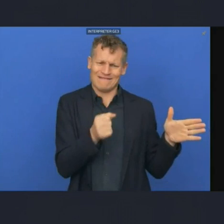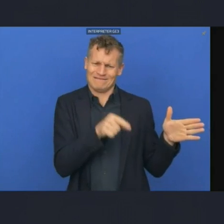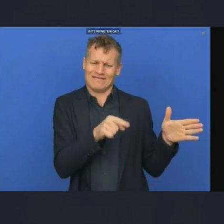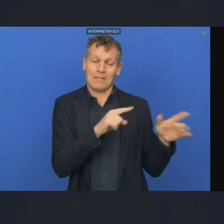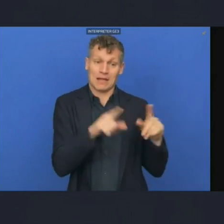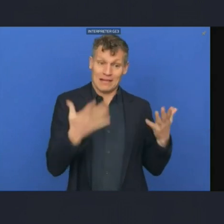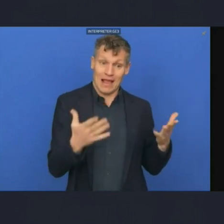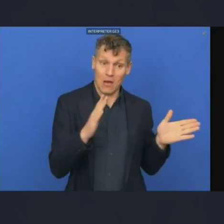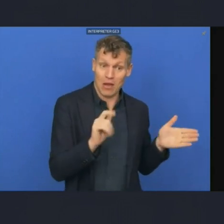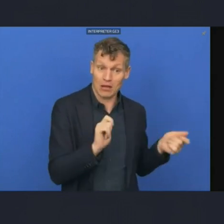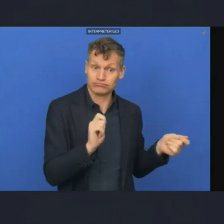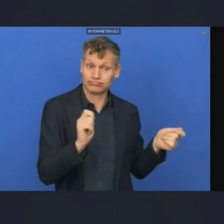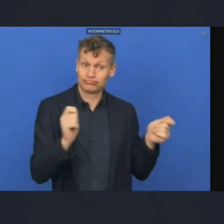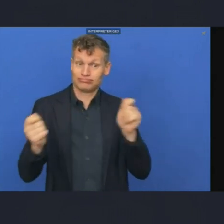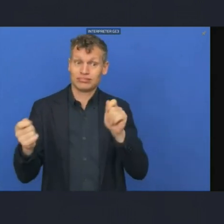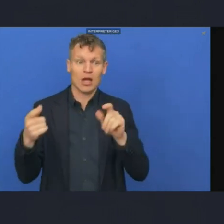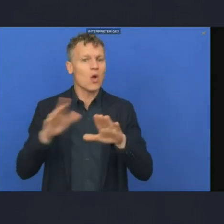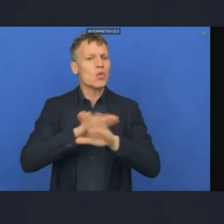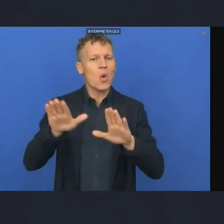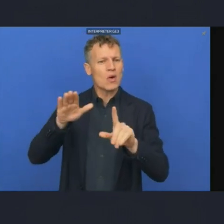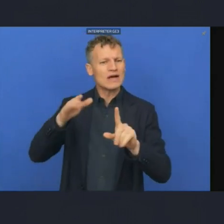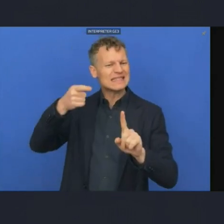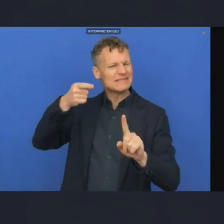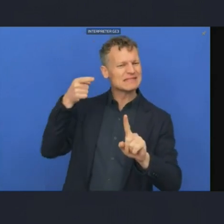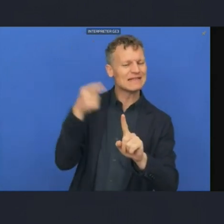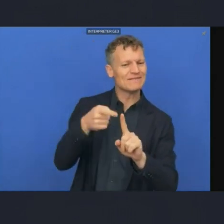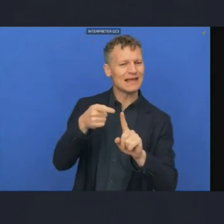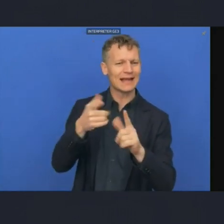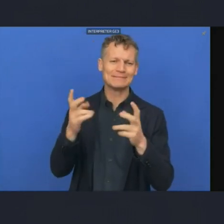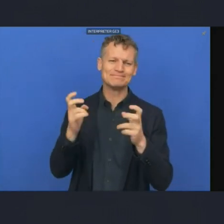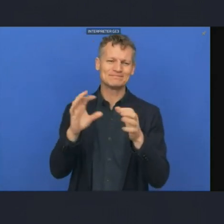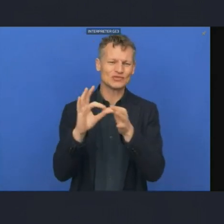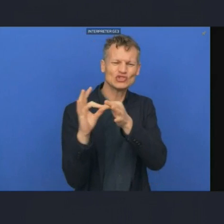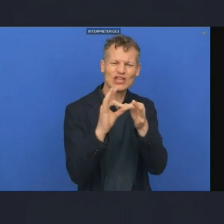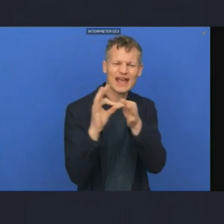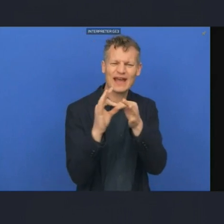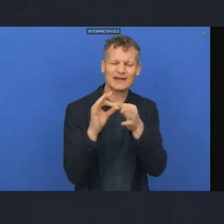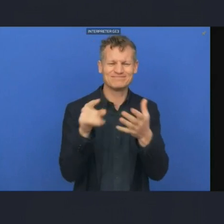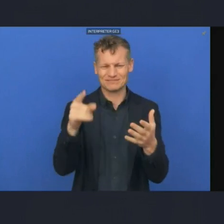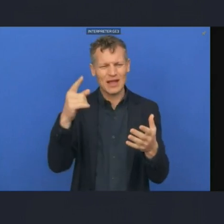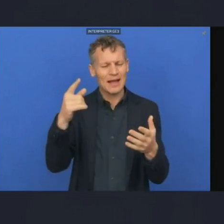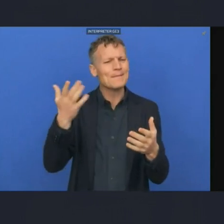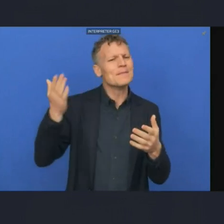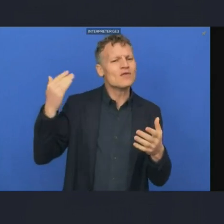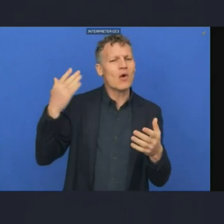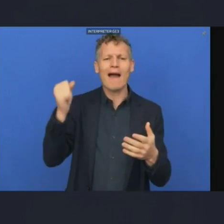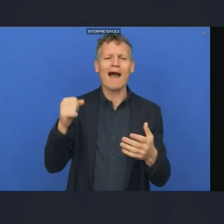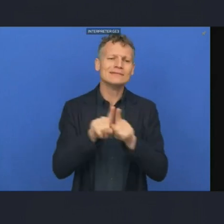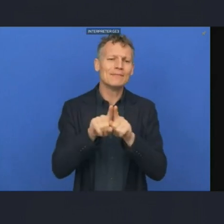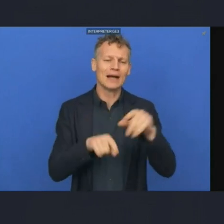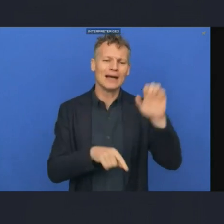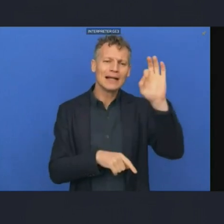not specific share between priorities. You remember that in the past we had, for instance, 20% on